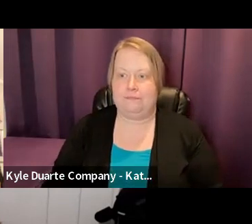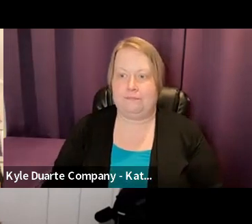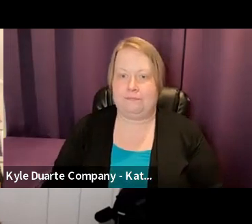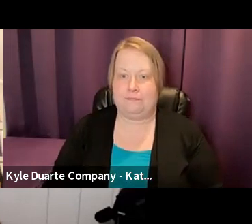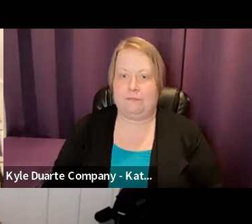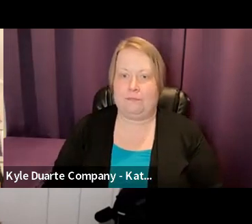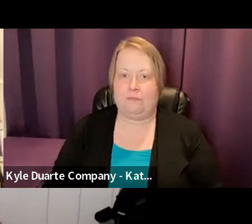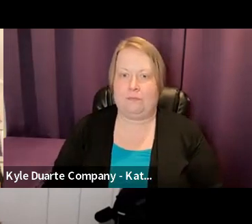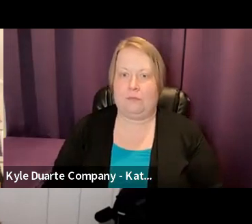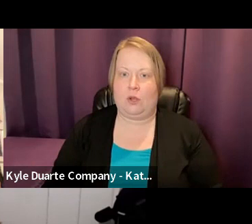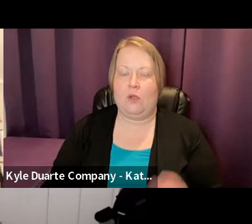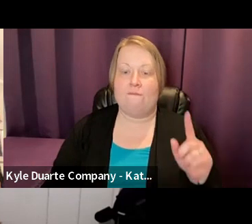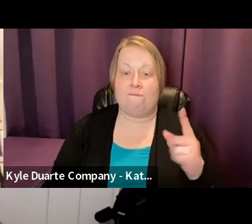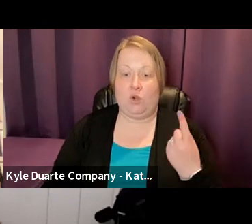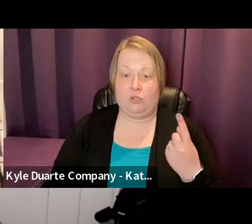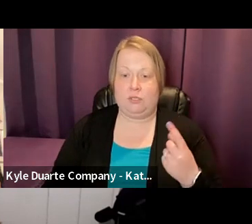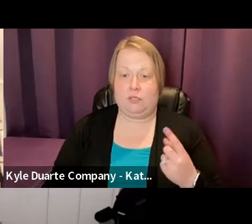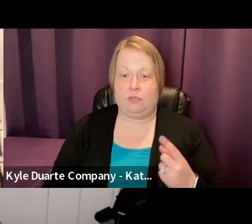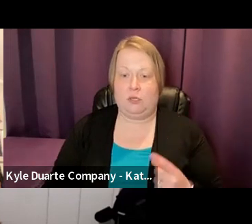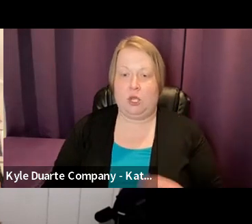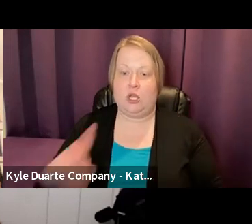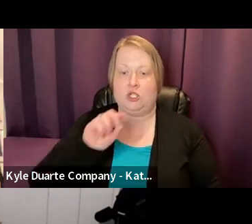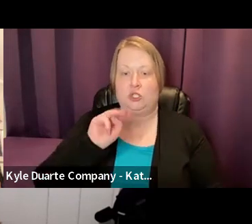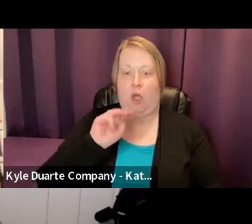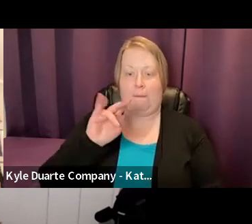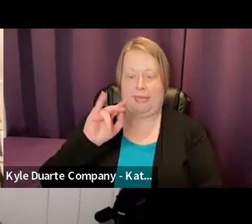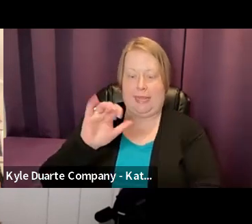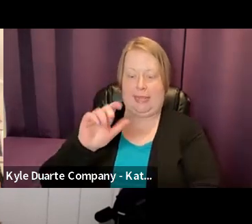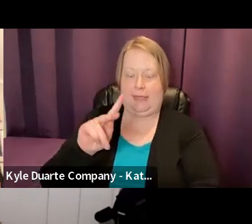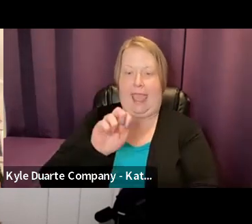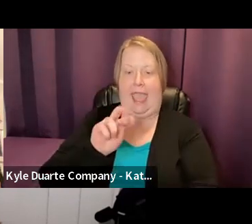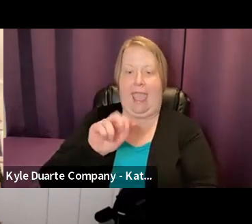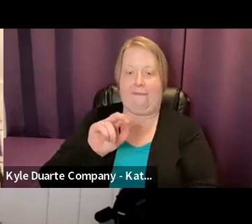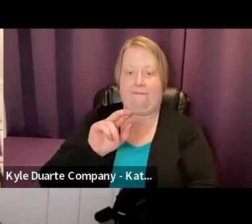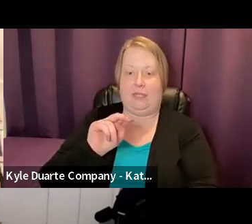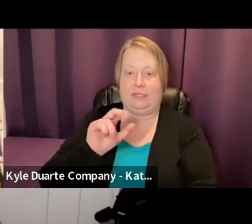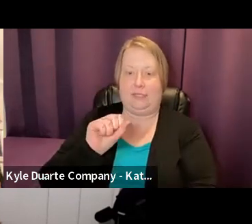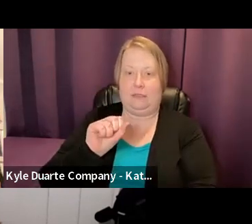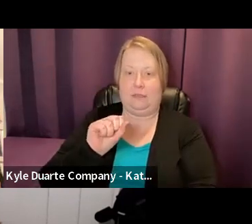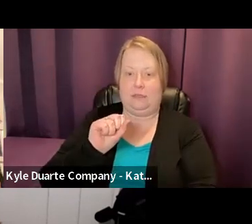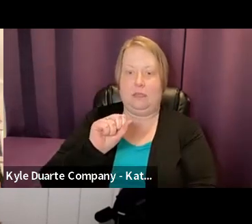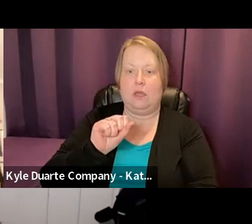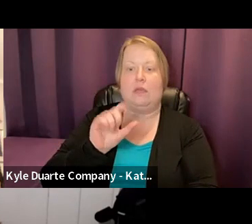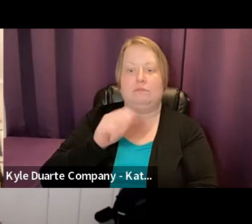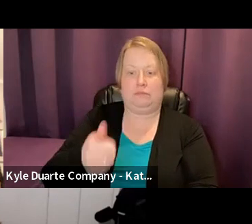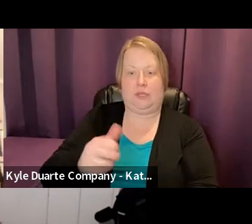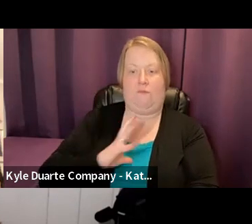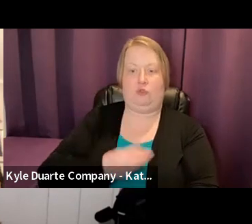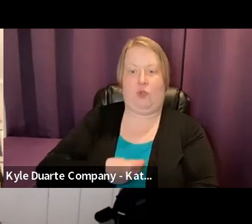and writer, consultant, Twitch streamer, and dad. They have a BFA in